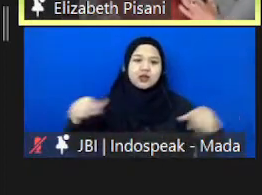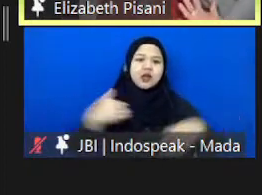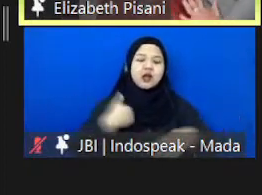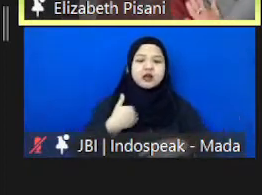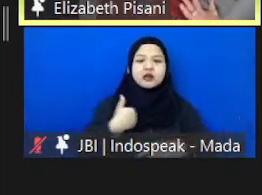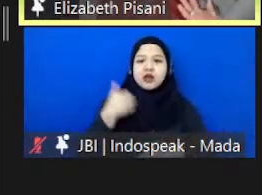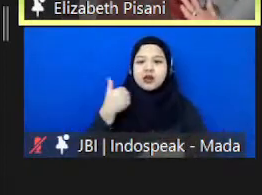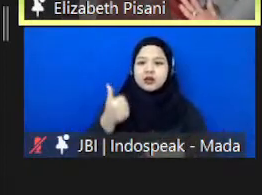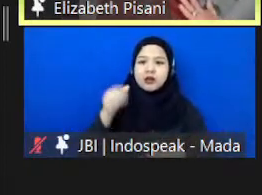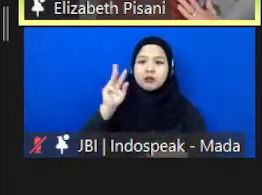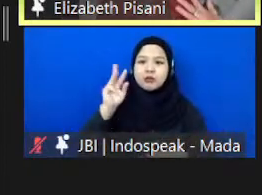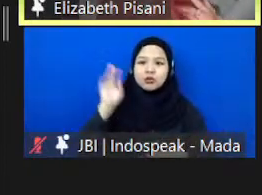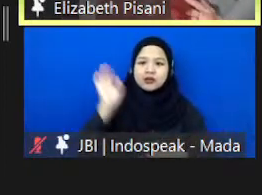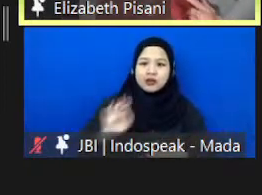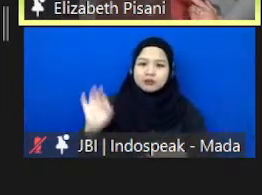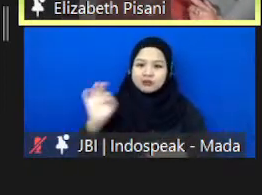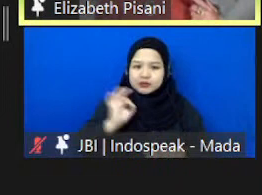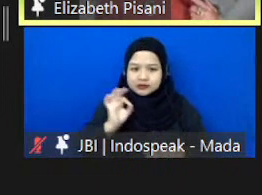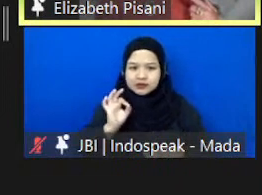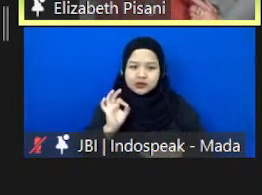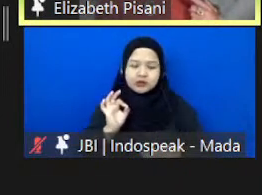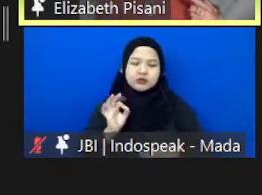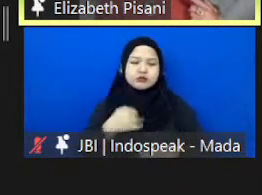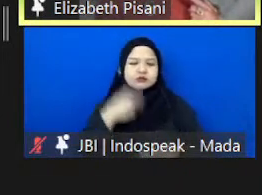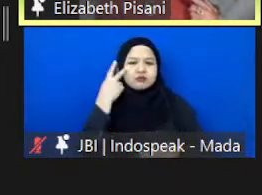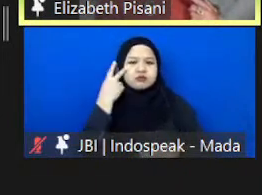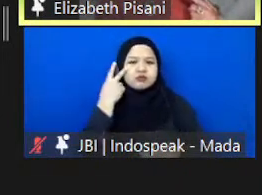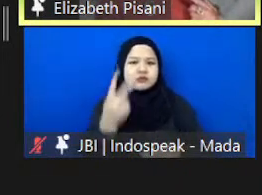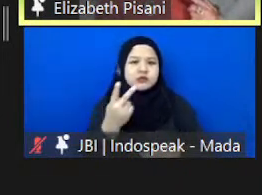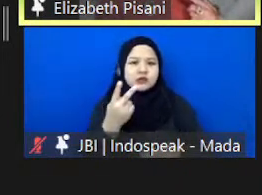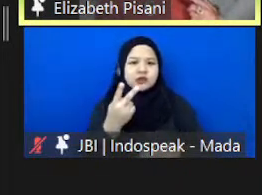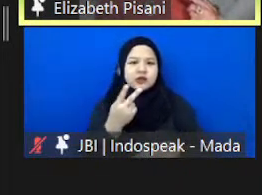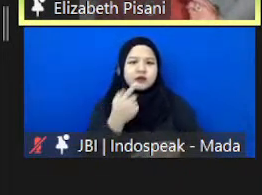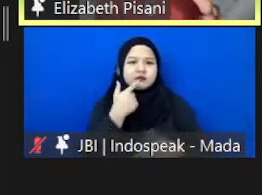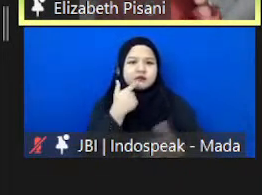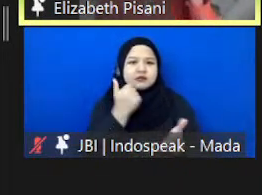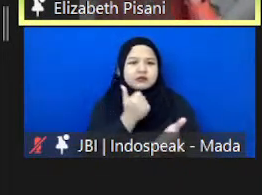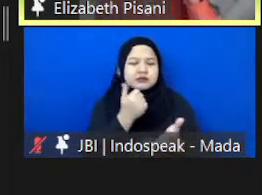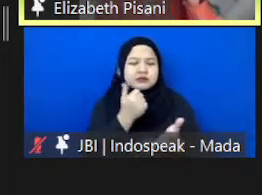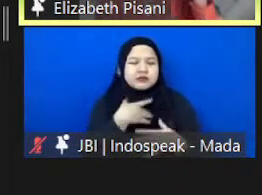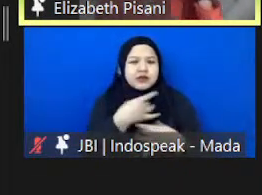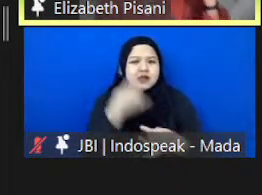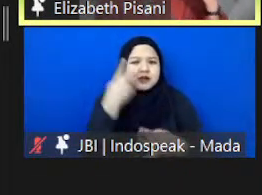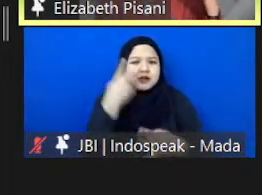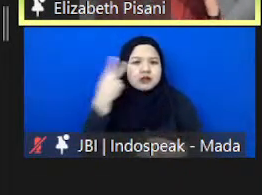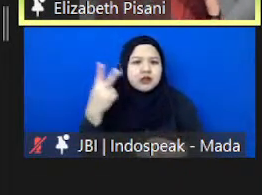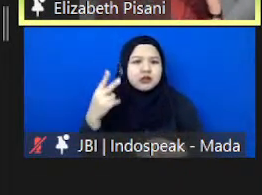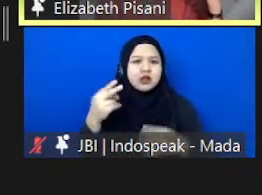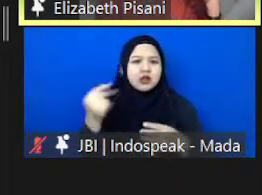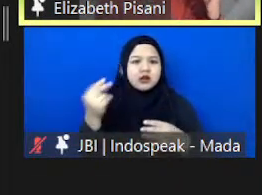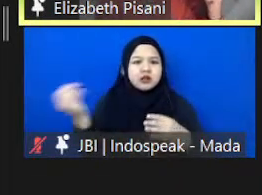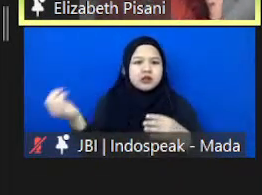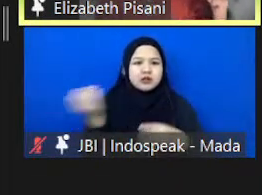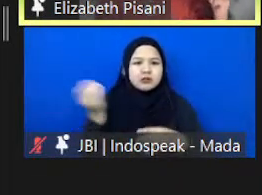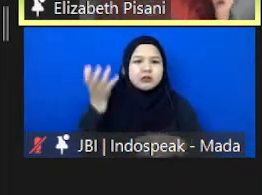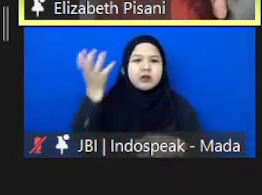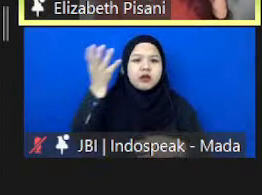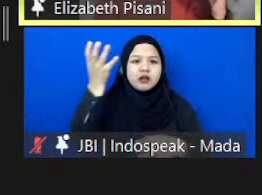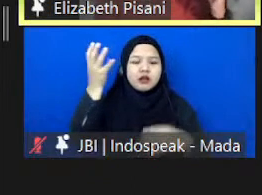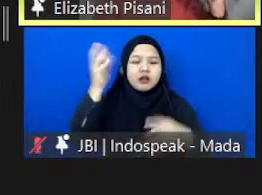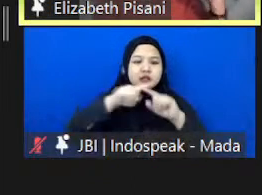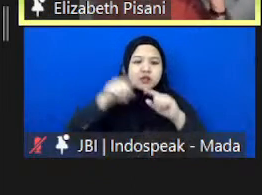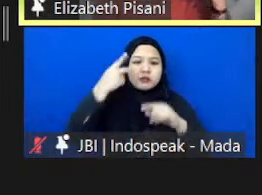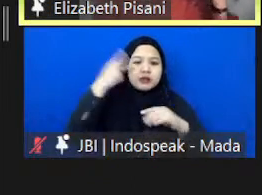of the things that really interests me is that actually the ones that were by far more expensive to start with were not